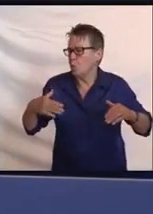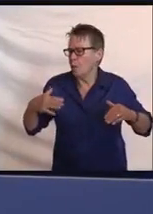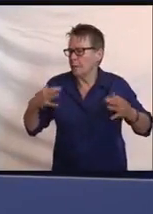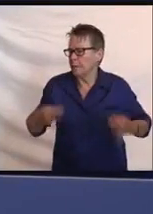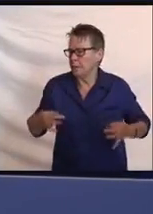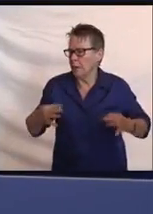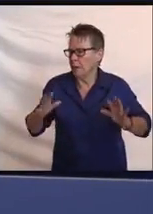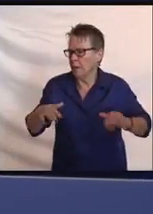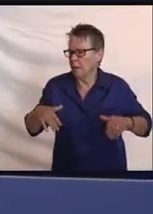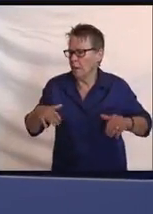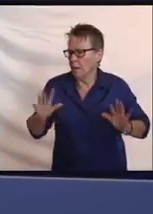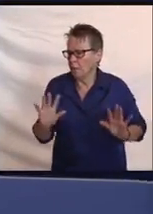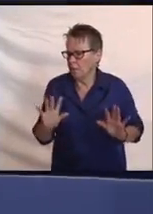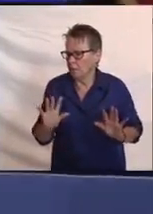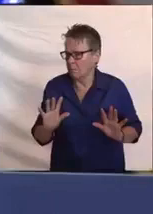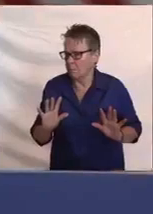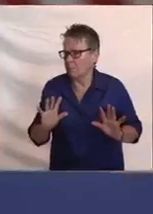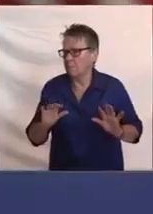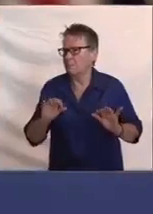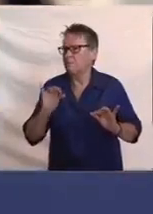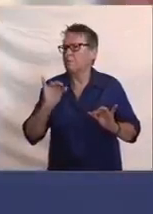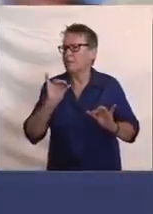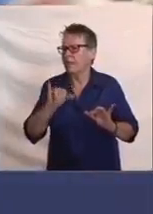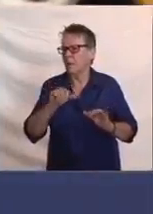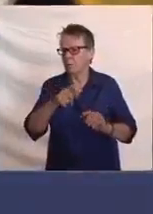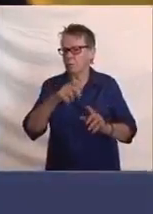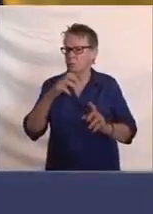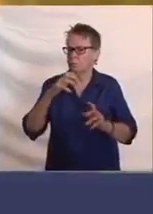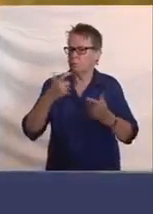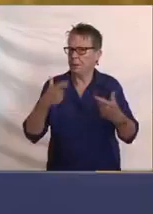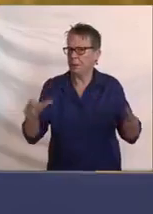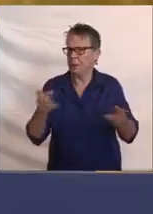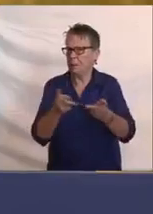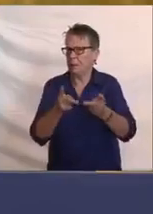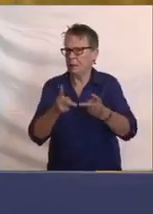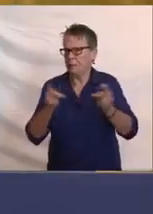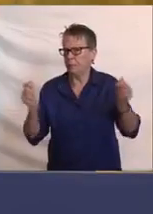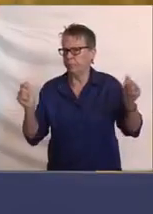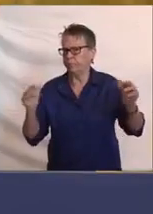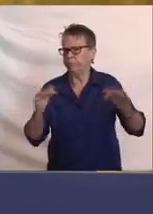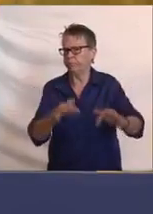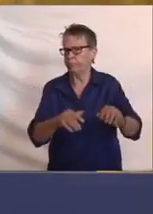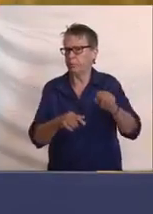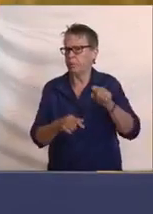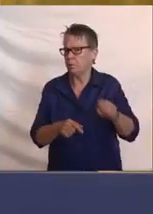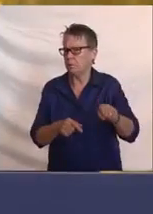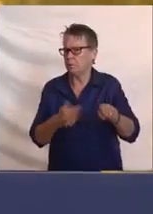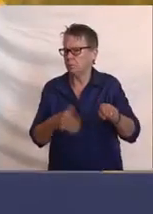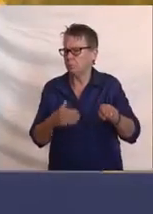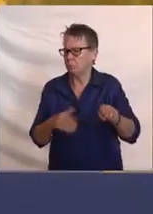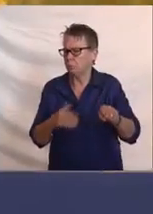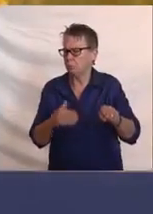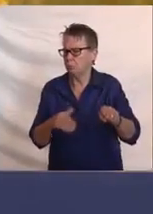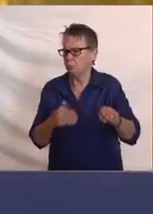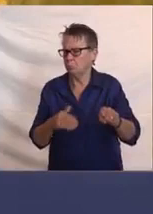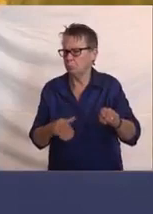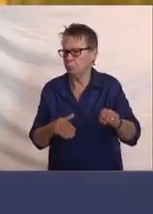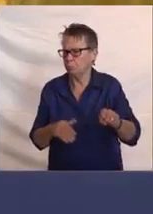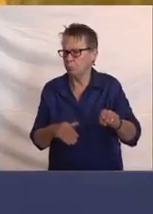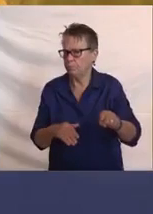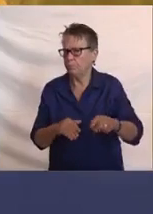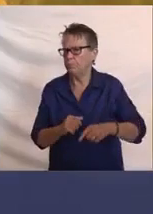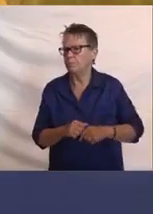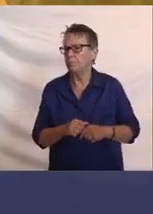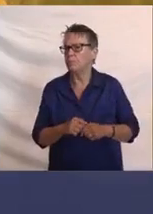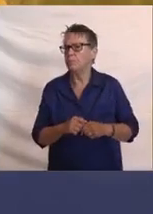we had when we first started this. But again, this gets back. I know we've said this several times, but you'll have to bear with